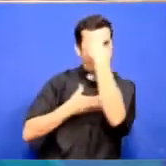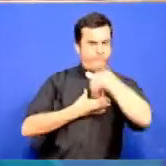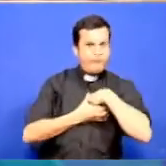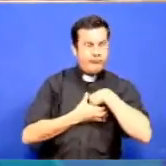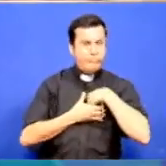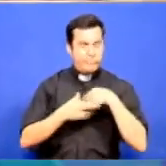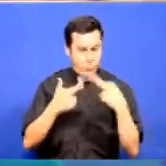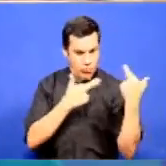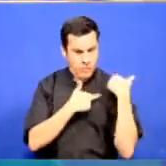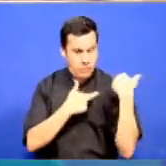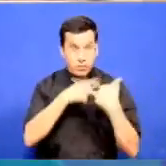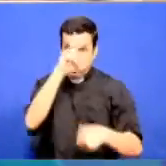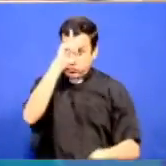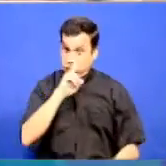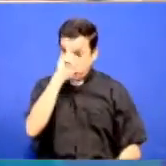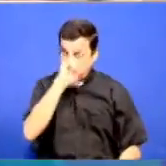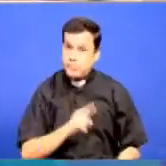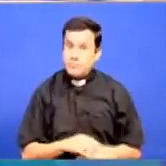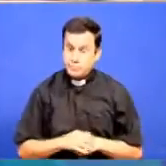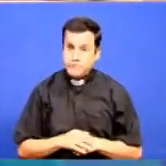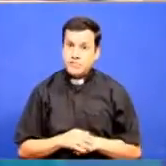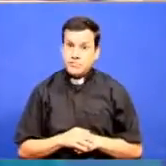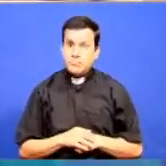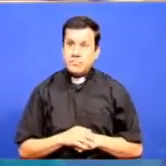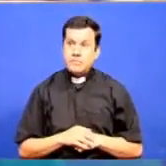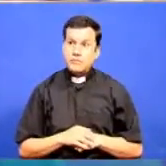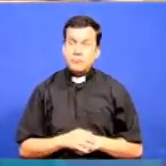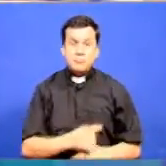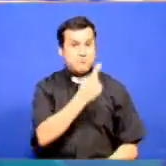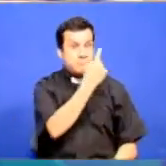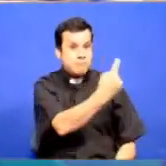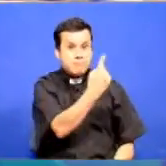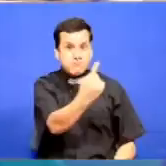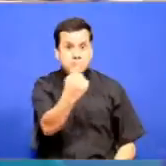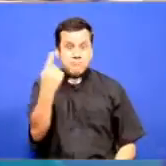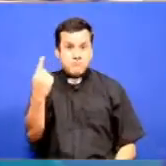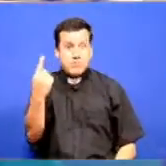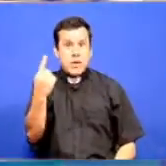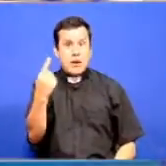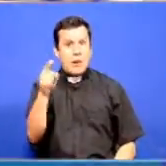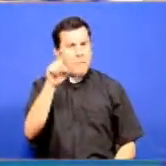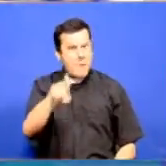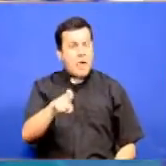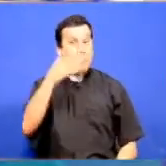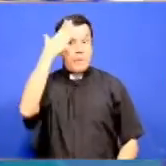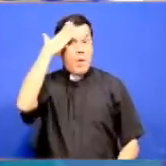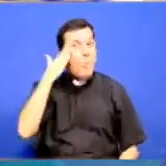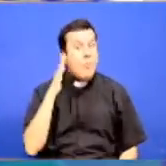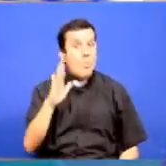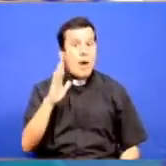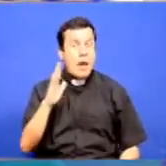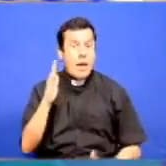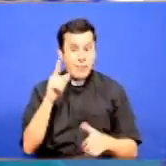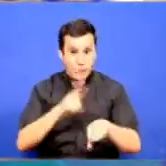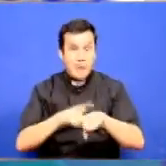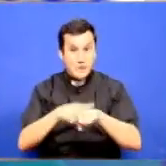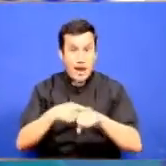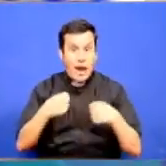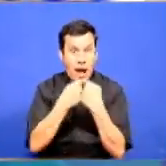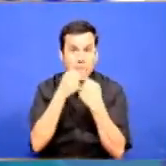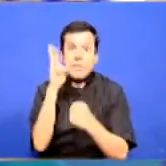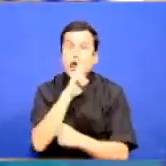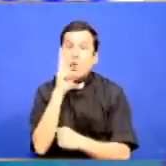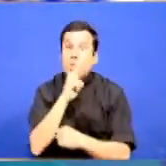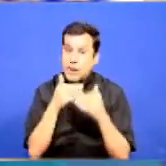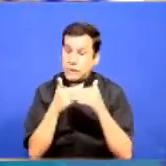At a personal level, each one of us should be conscious of the risk factors